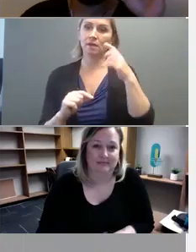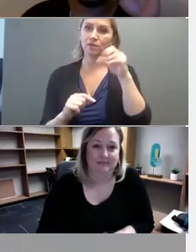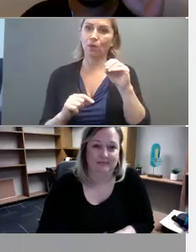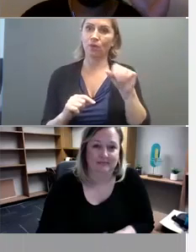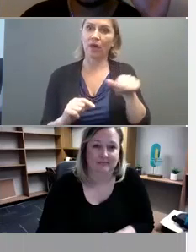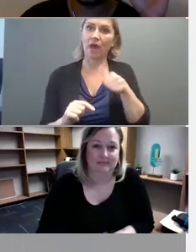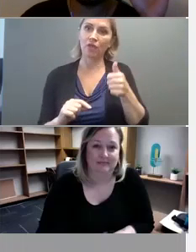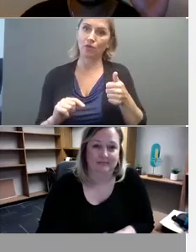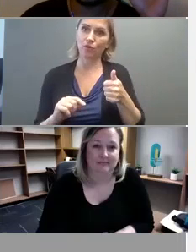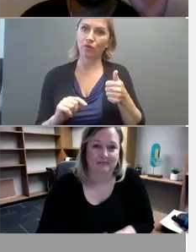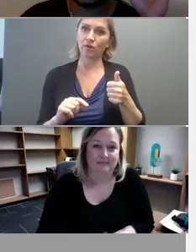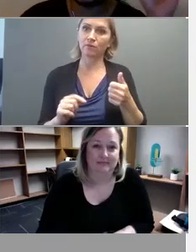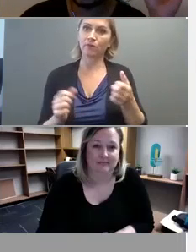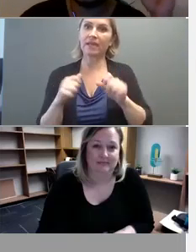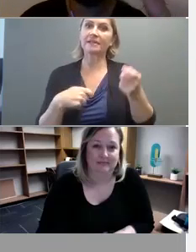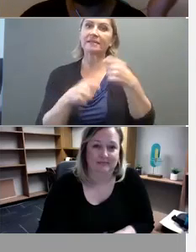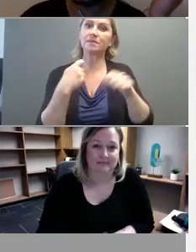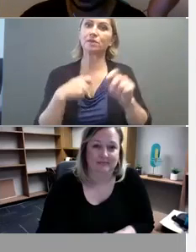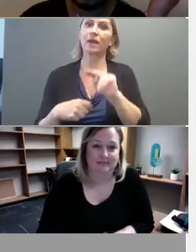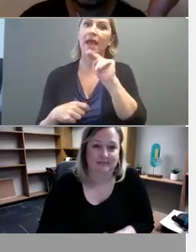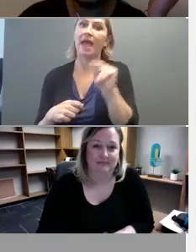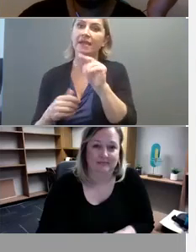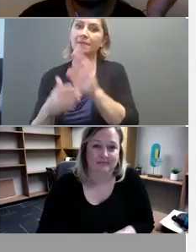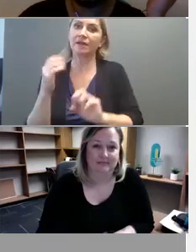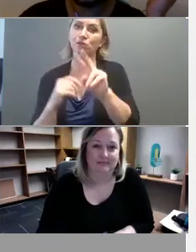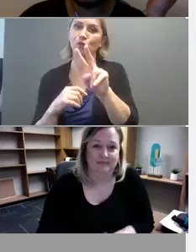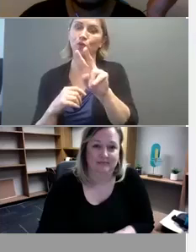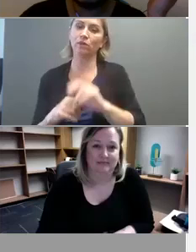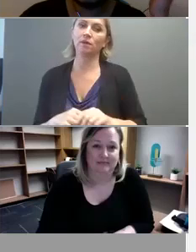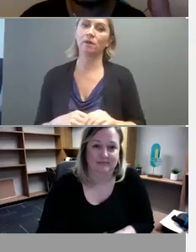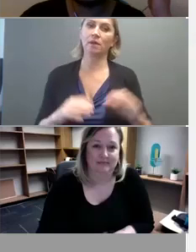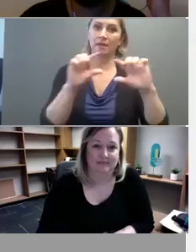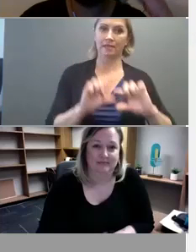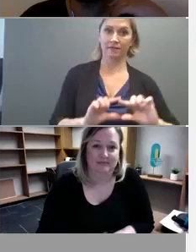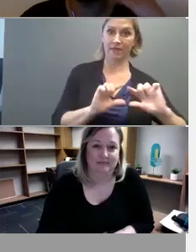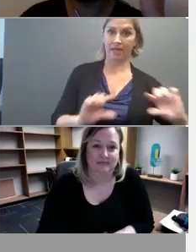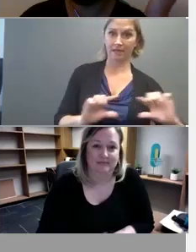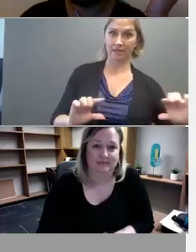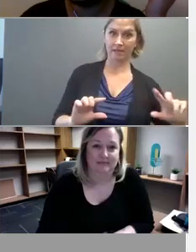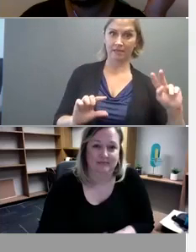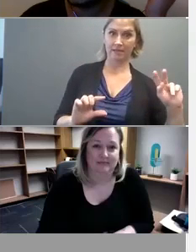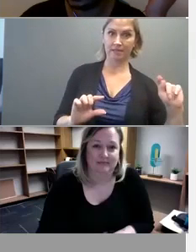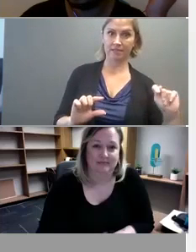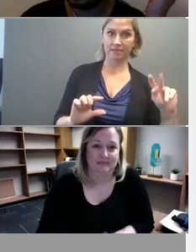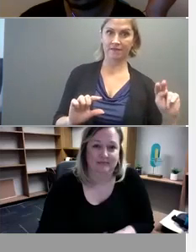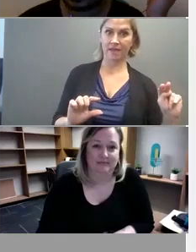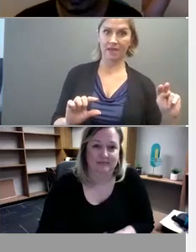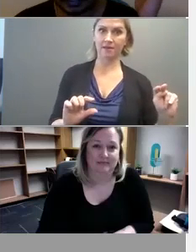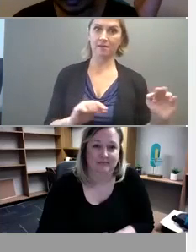around, we can substitute n minus 2 with n minus 1. We have T of n less than or equal to 2Tn minus 1